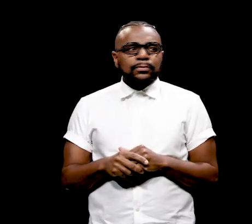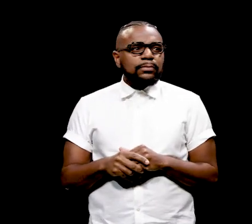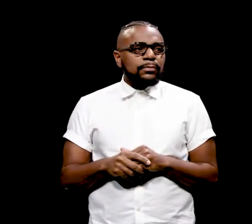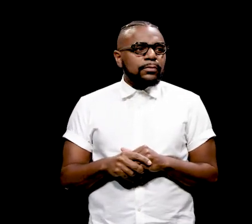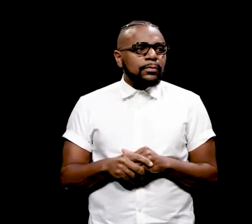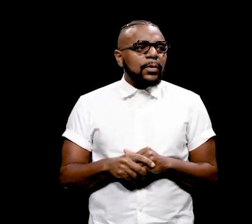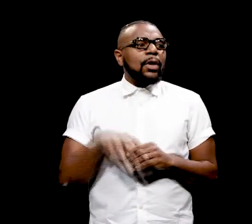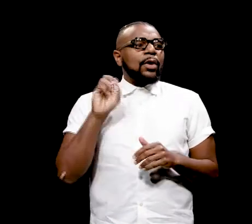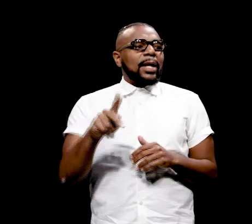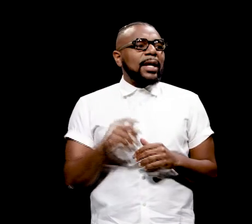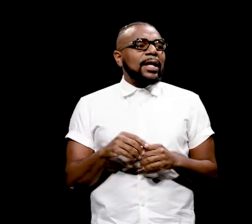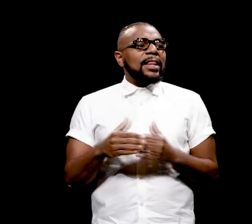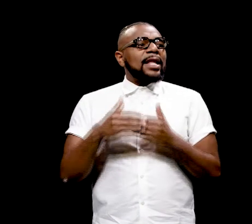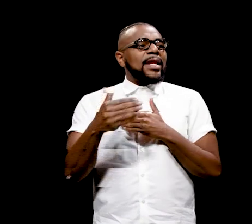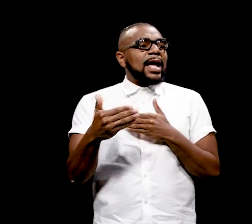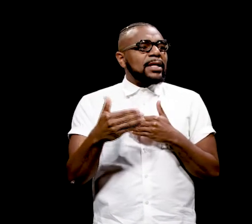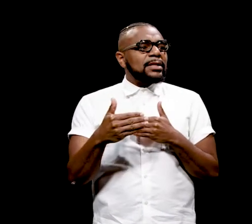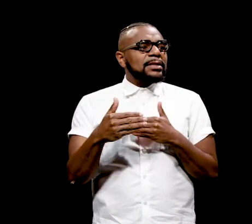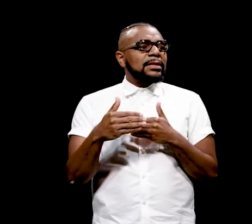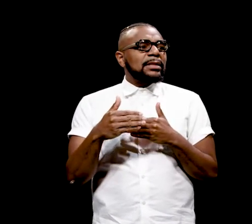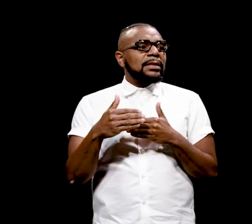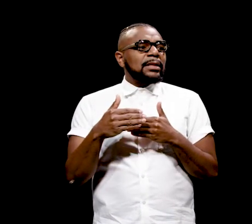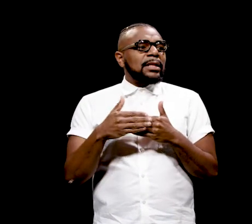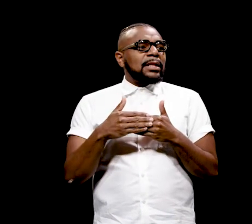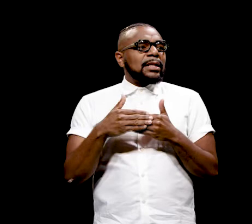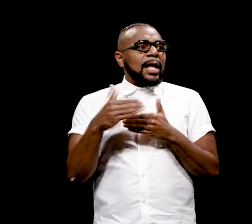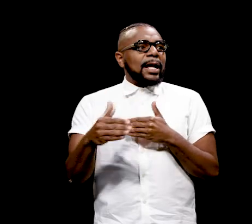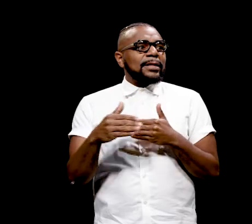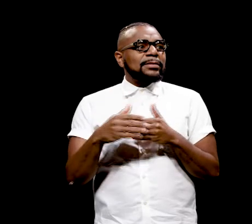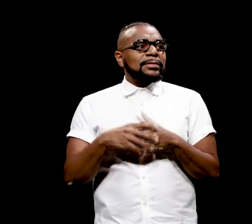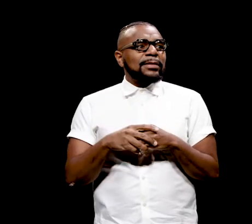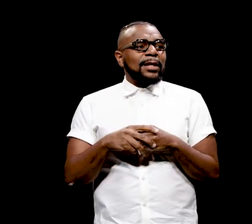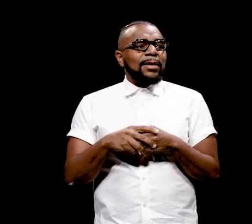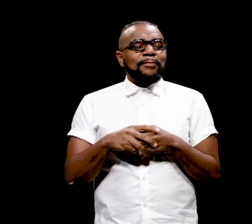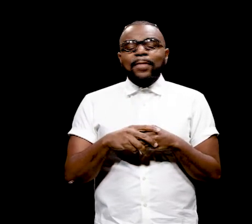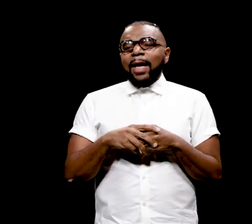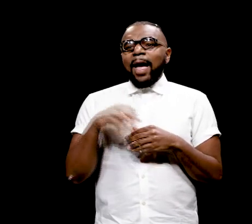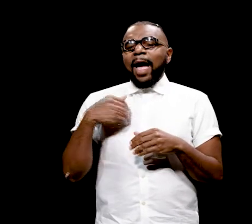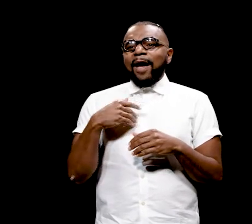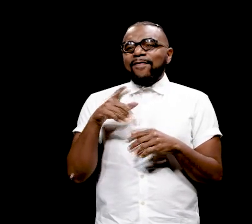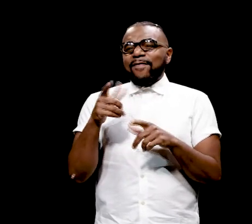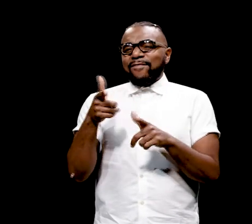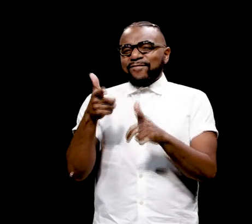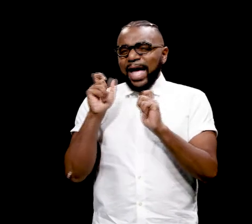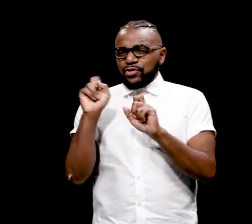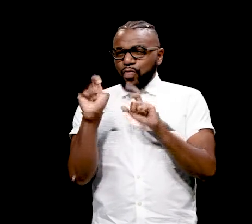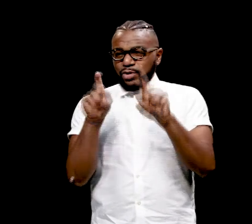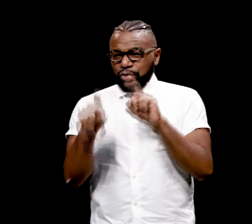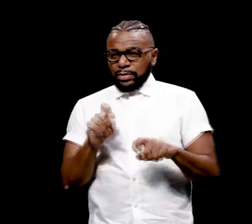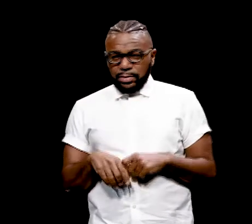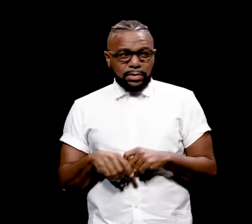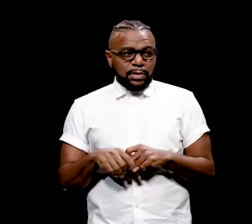All right. This next section, oops, my teleprompter was going the wrong way. All right. This next section is going to be our rapid